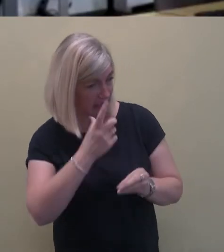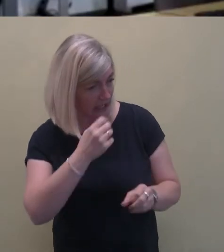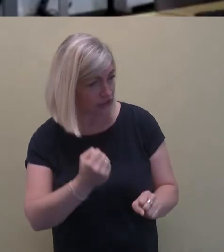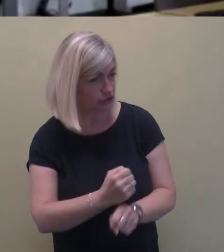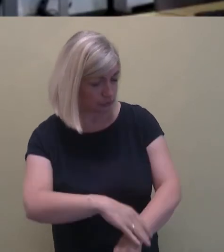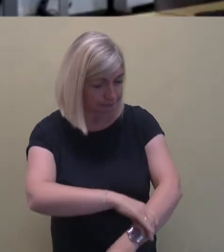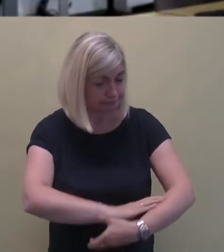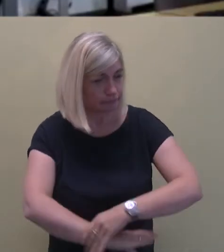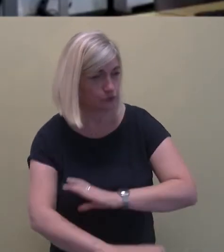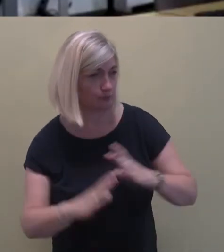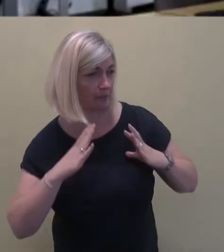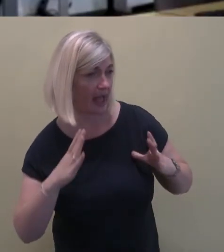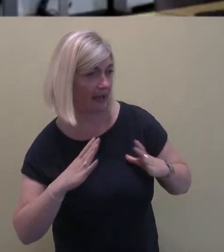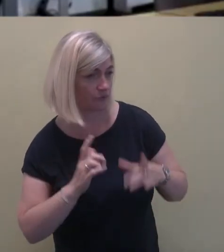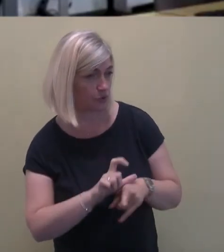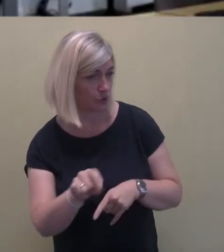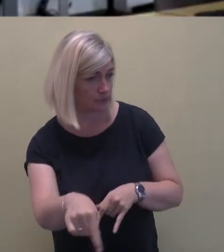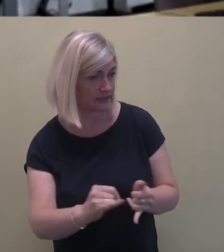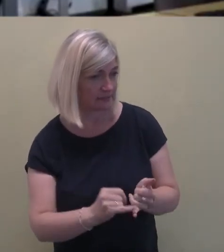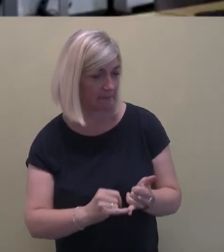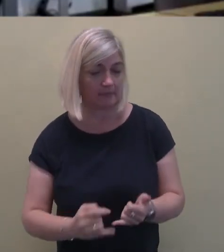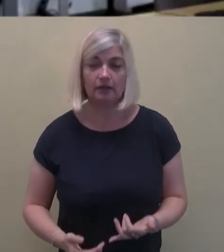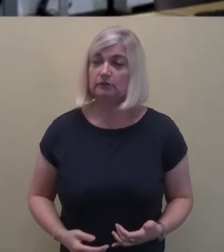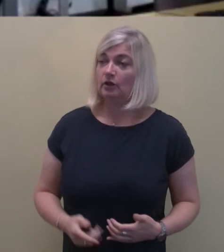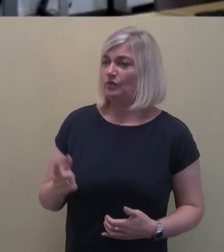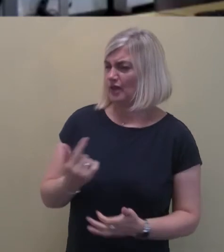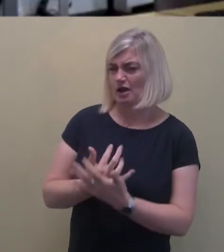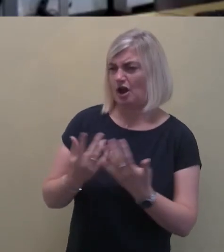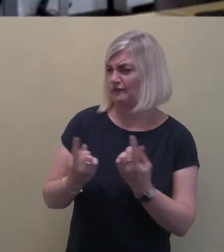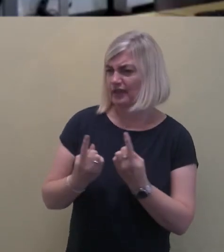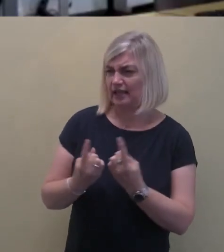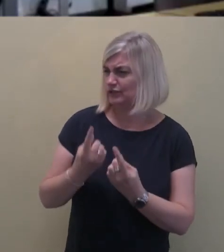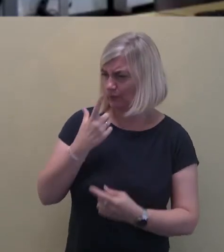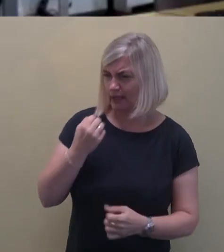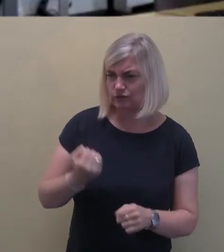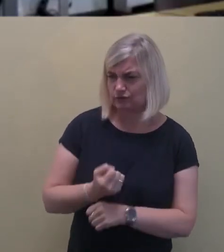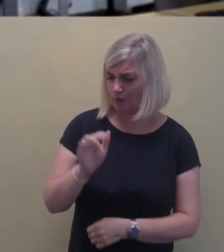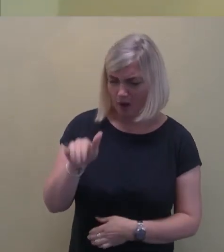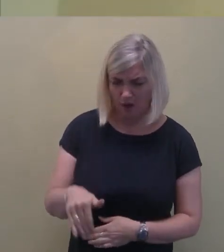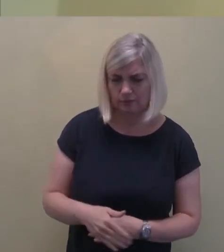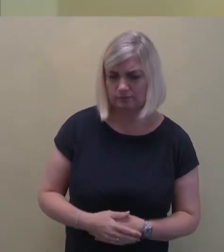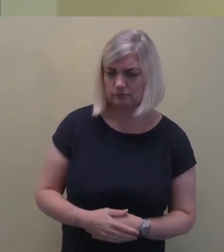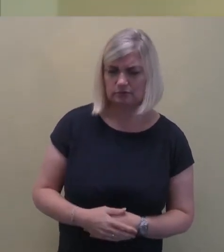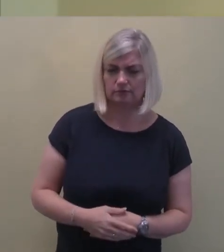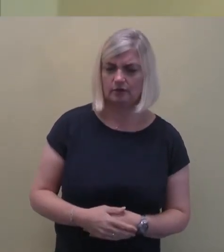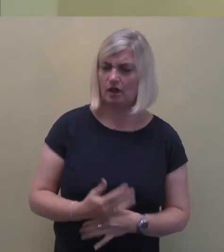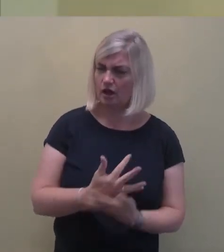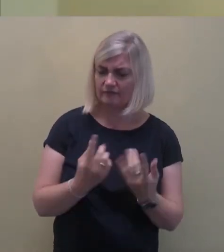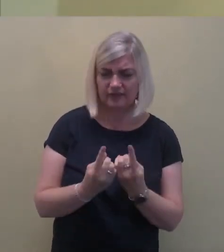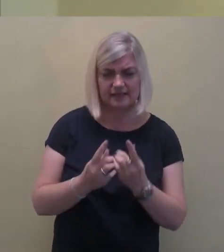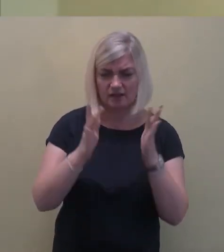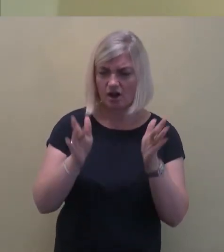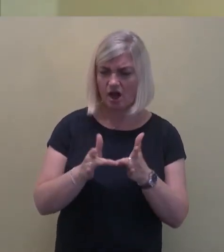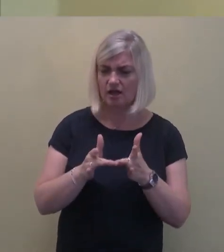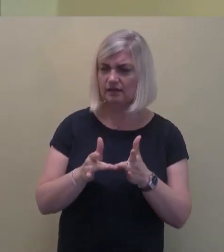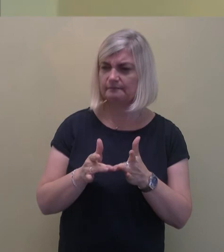wants to go into games design. What should he do? Is there anything he can prepare? to get to prepare for it. There are lots of stuff you